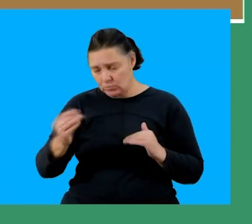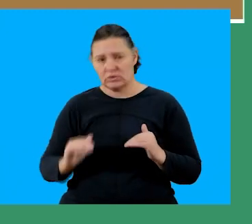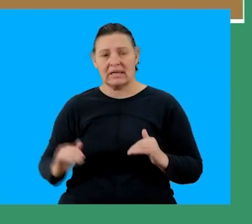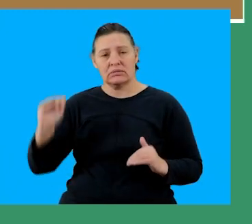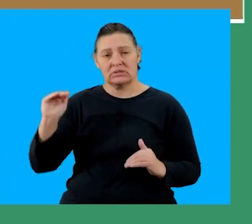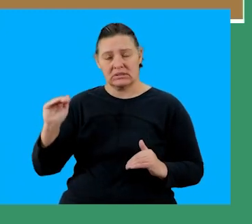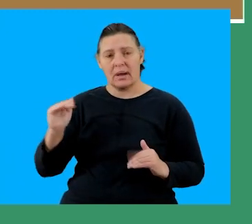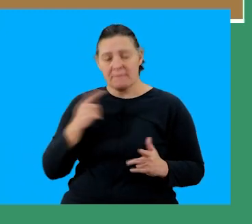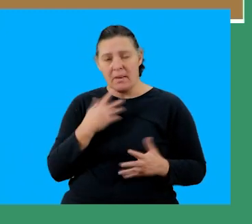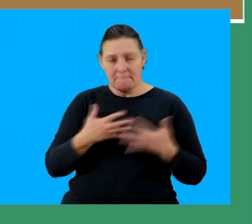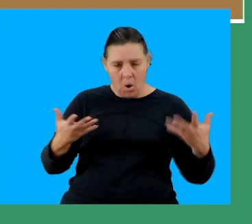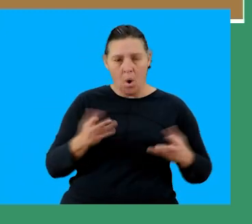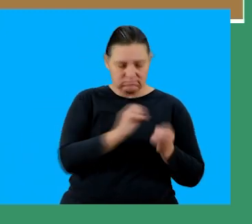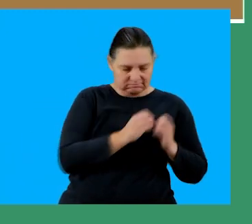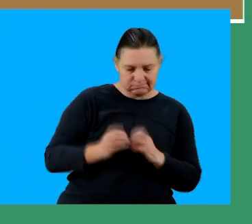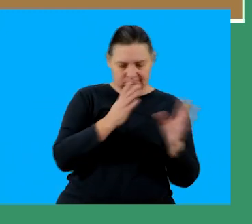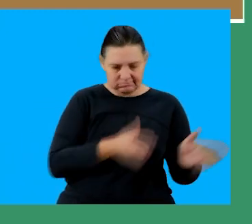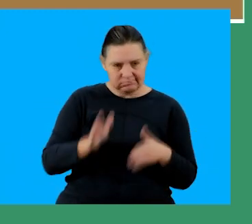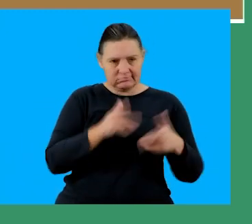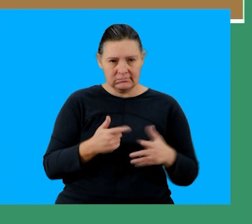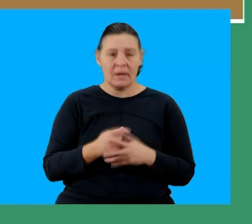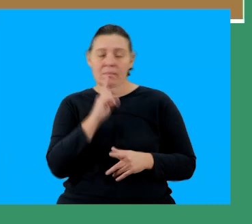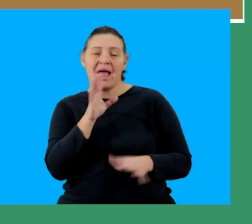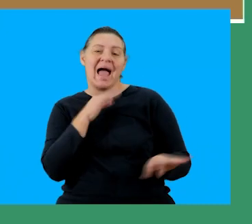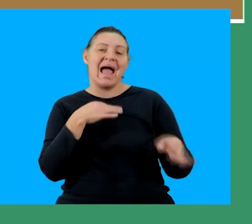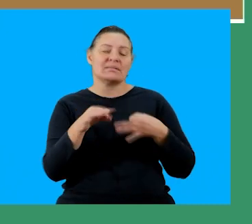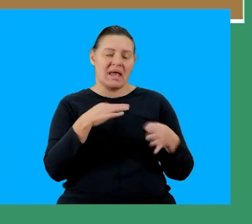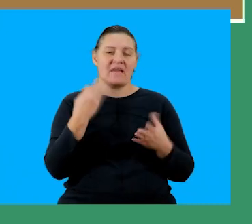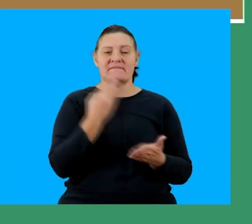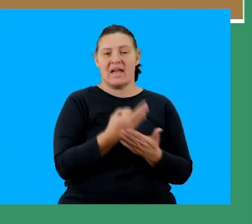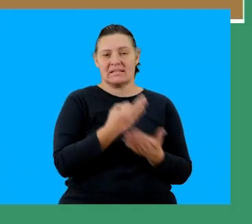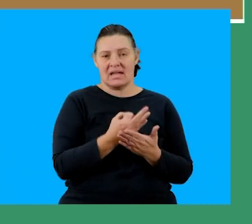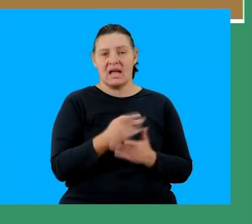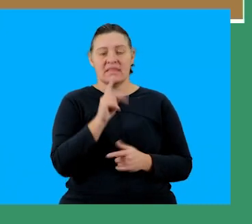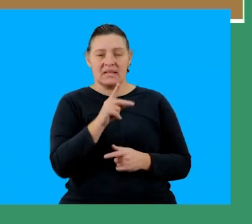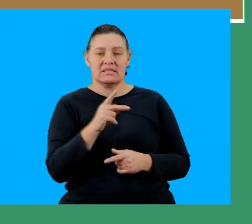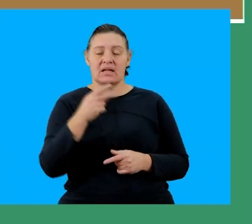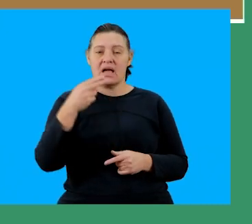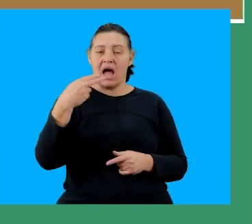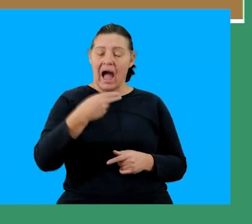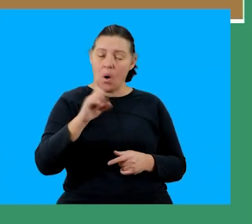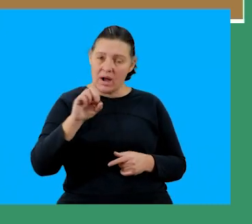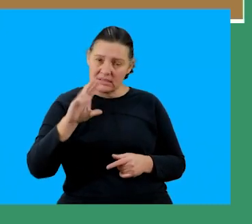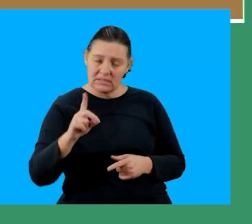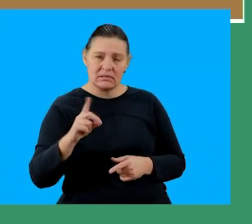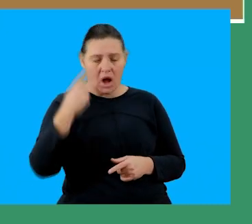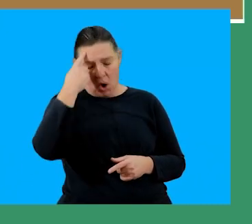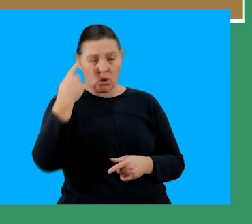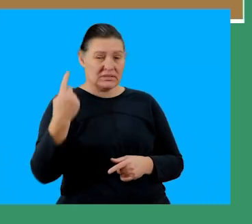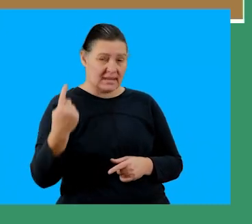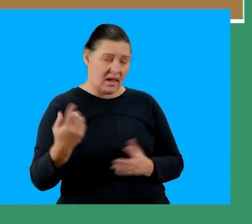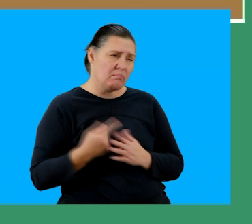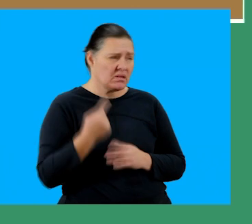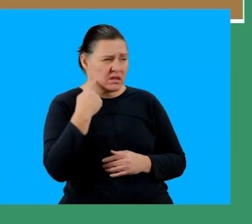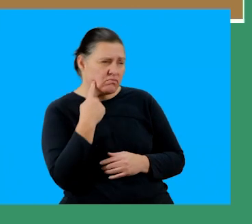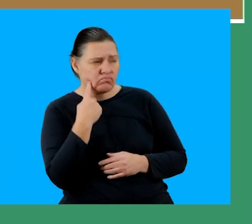outputs increased. Now let's look at the first question. It says, explain factors that Howard should consider